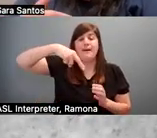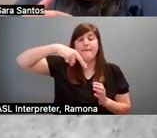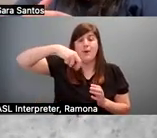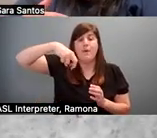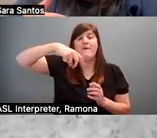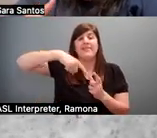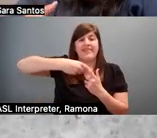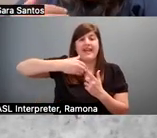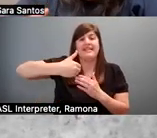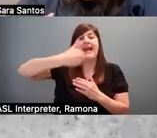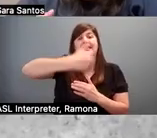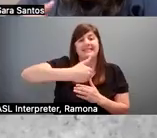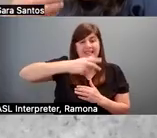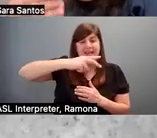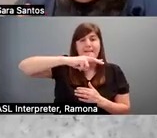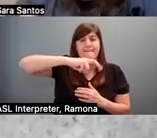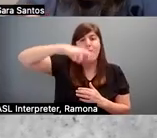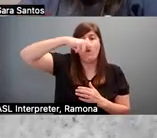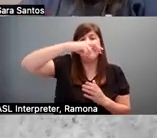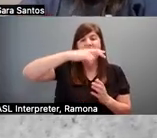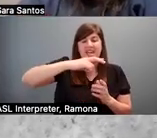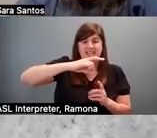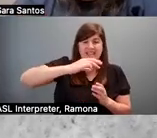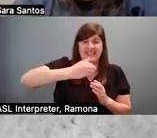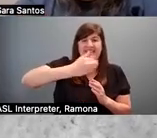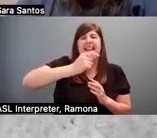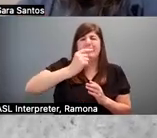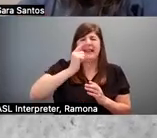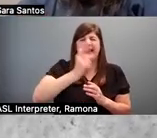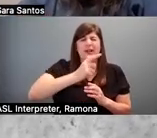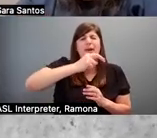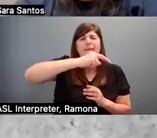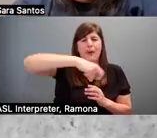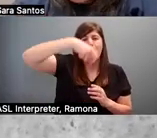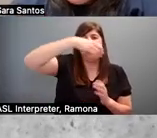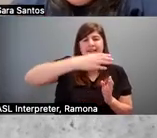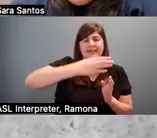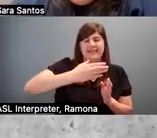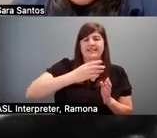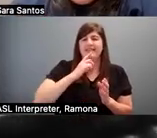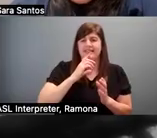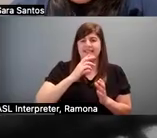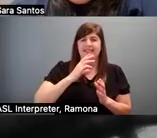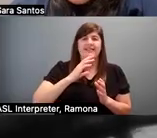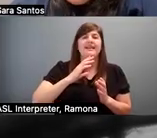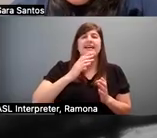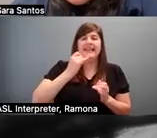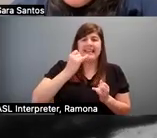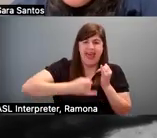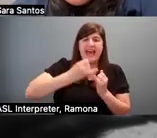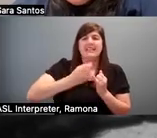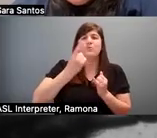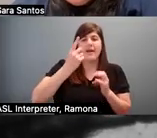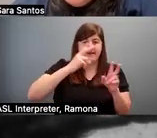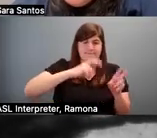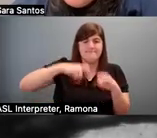later, their second one, and a little bit later, their third one, and until the very last one